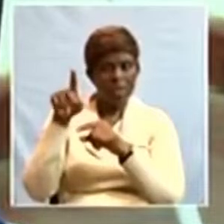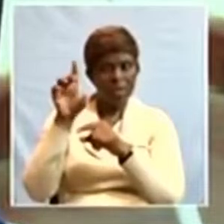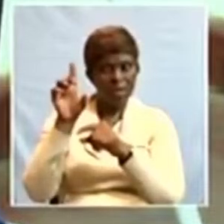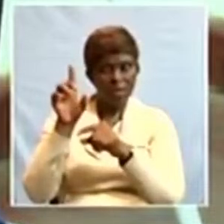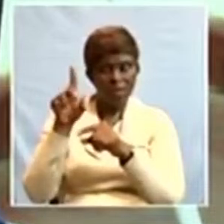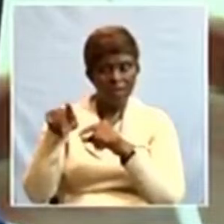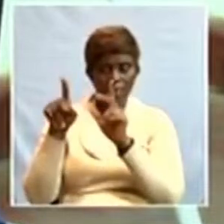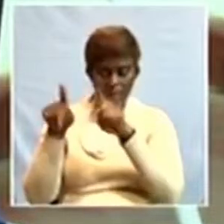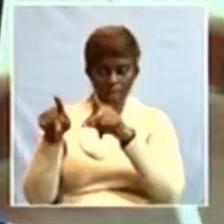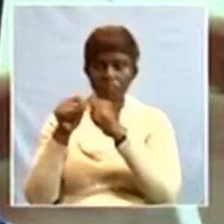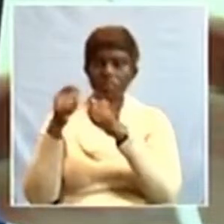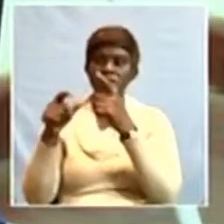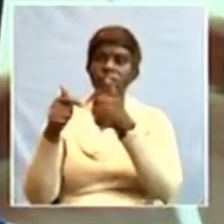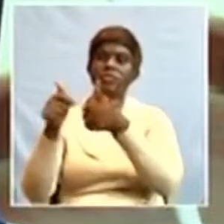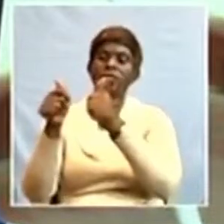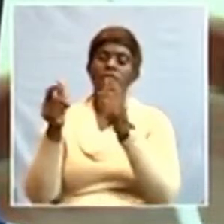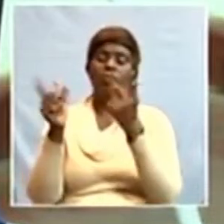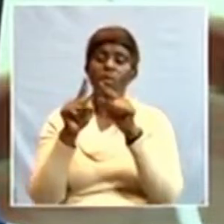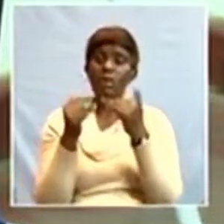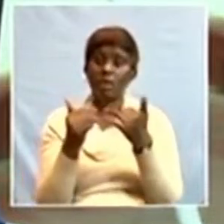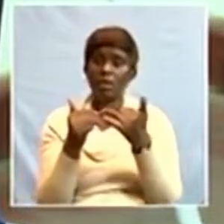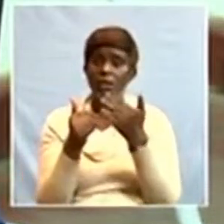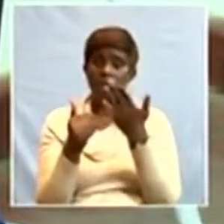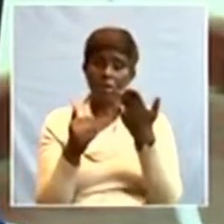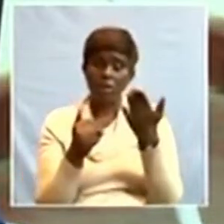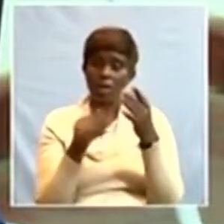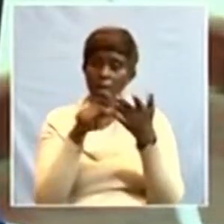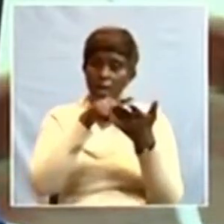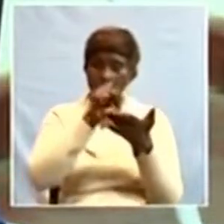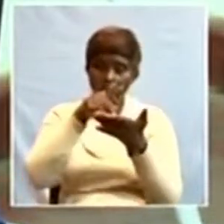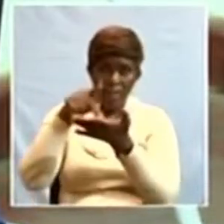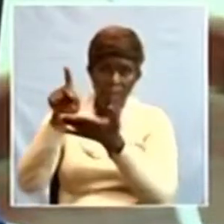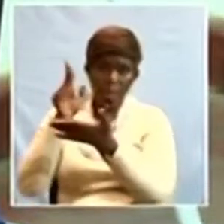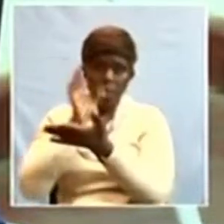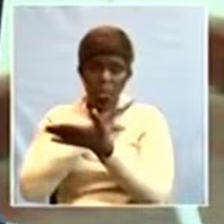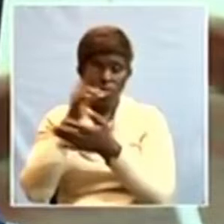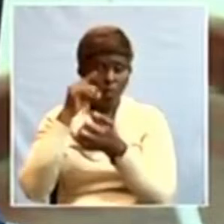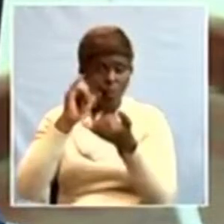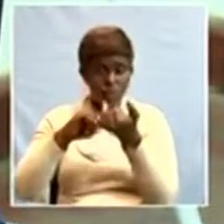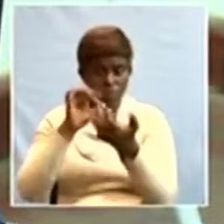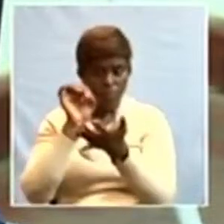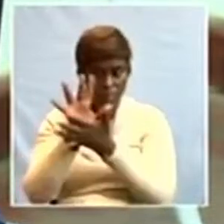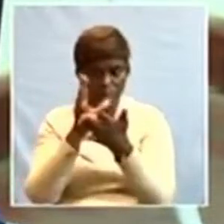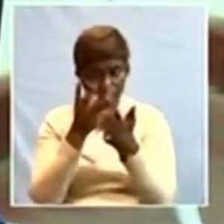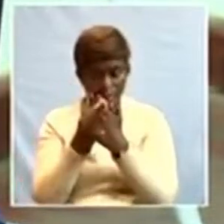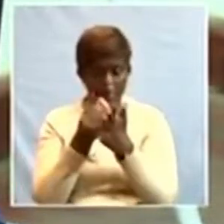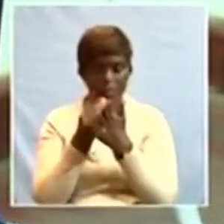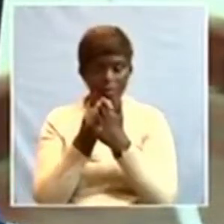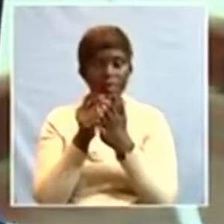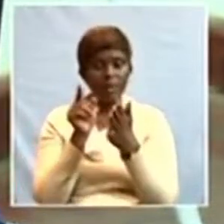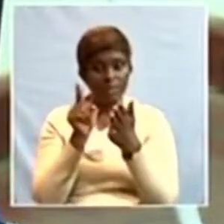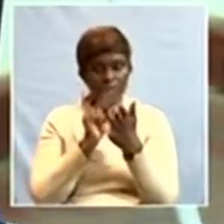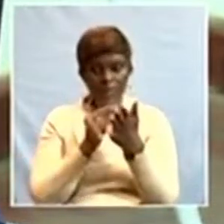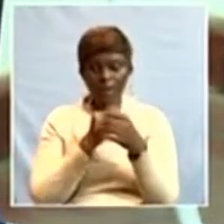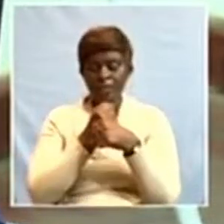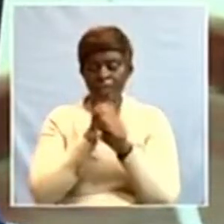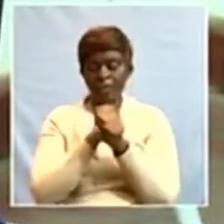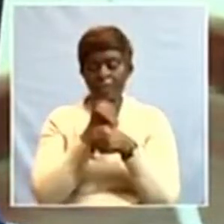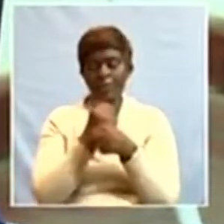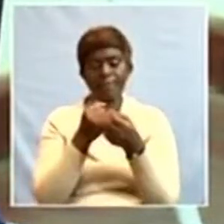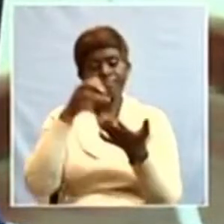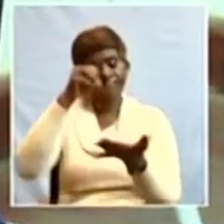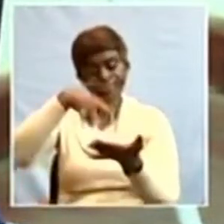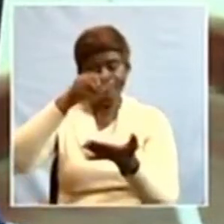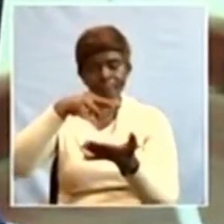themselves. So normally when the payments are made, we normally make copies. But